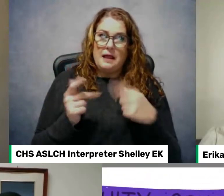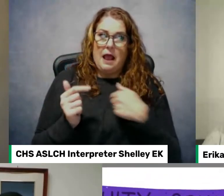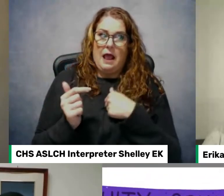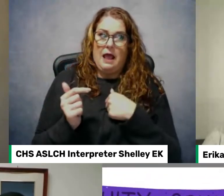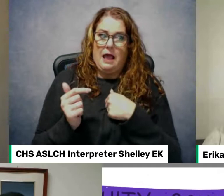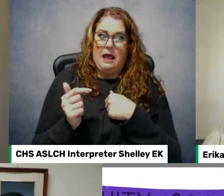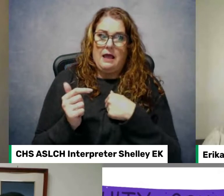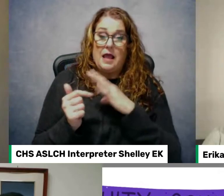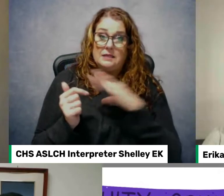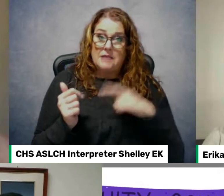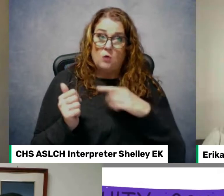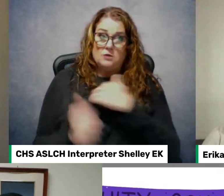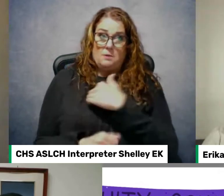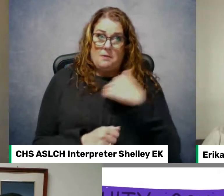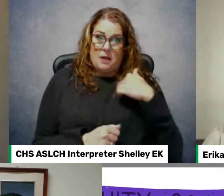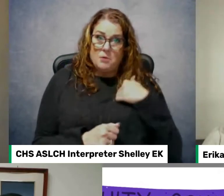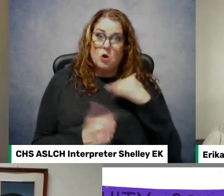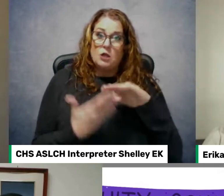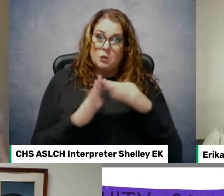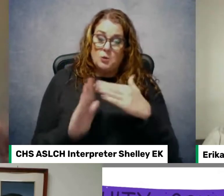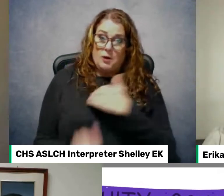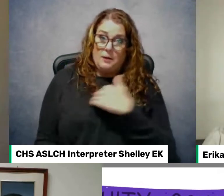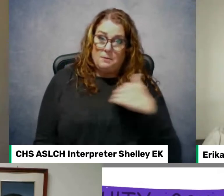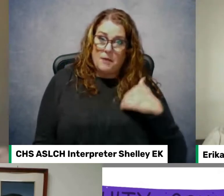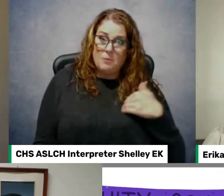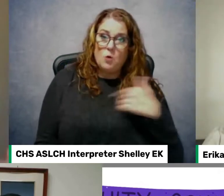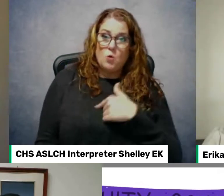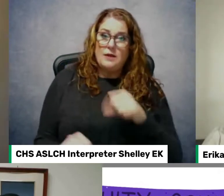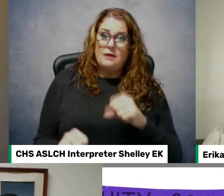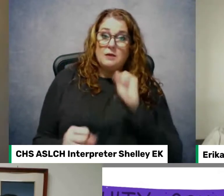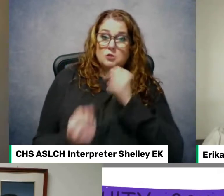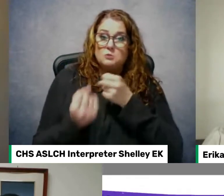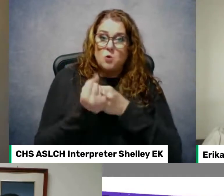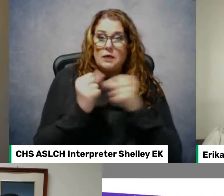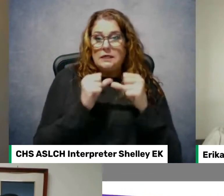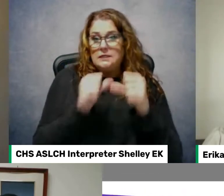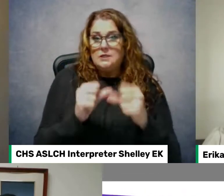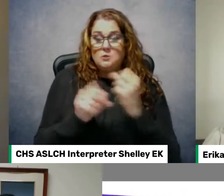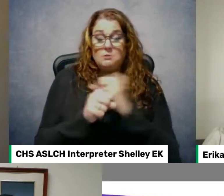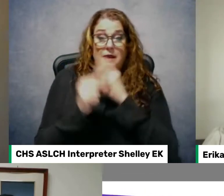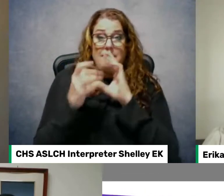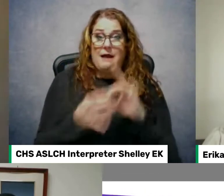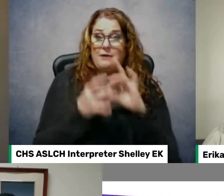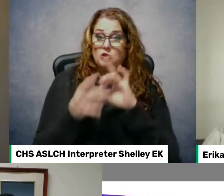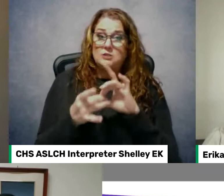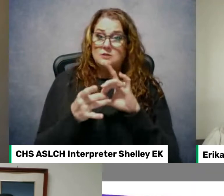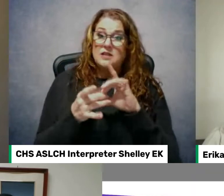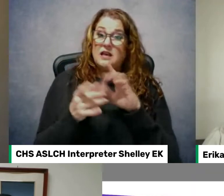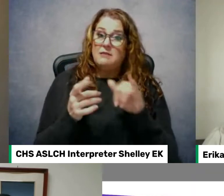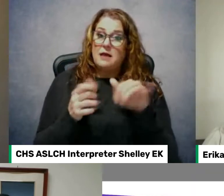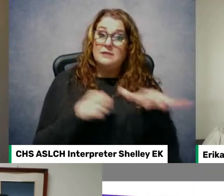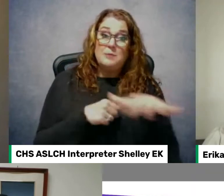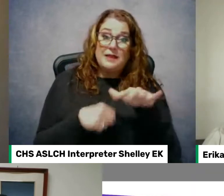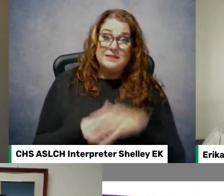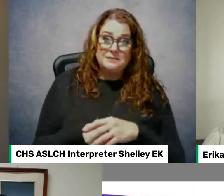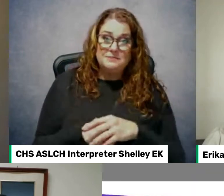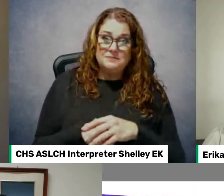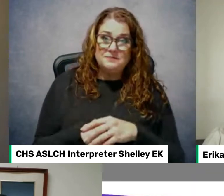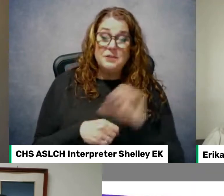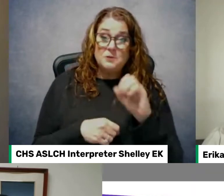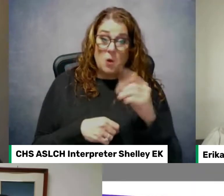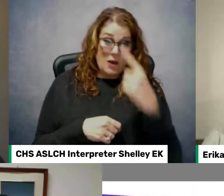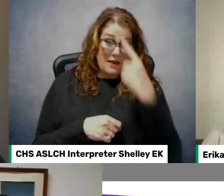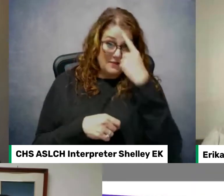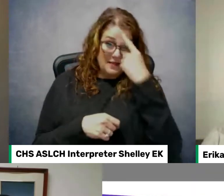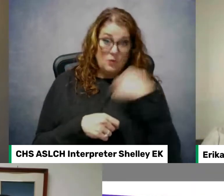as council members, as community members, we're able to support continuing to make those connections in that space. And so I think